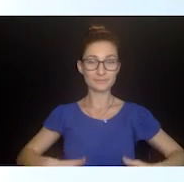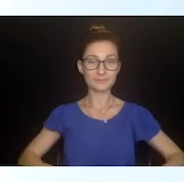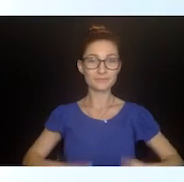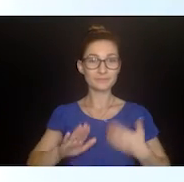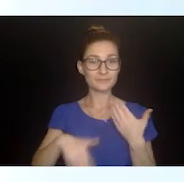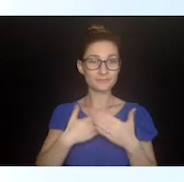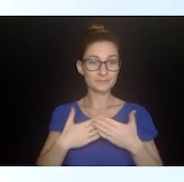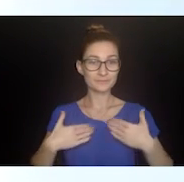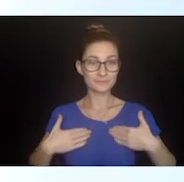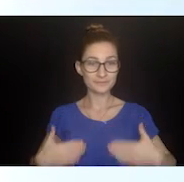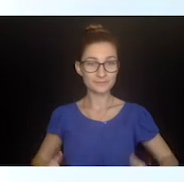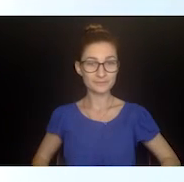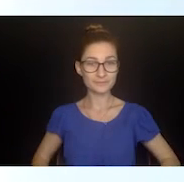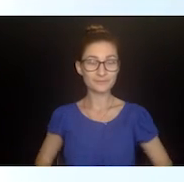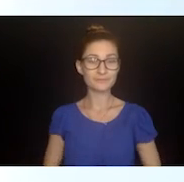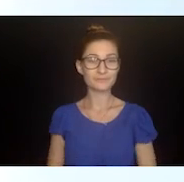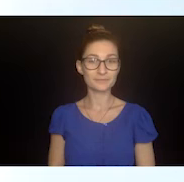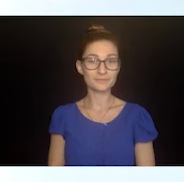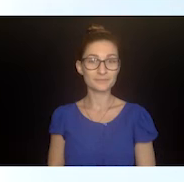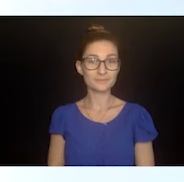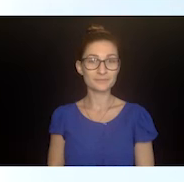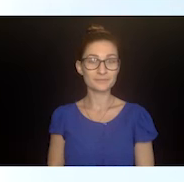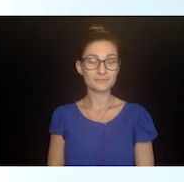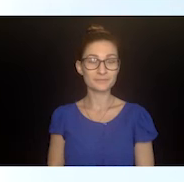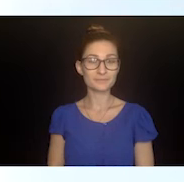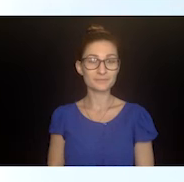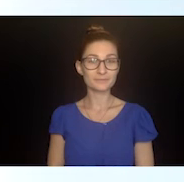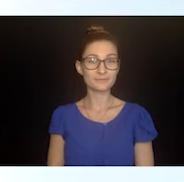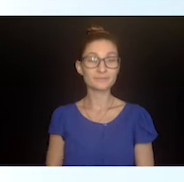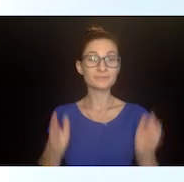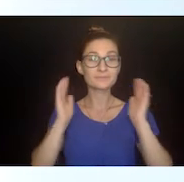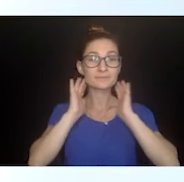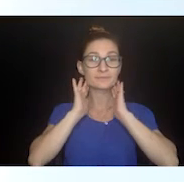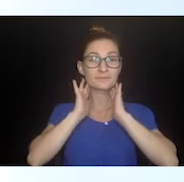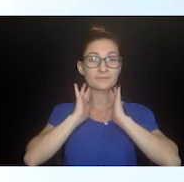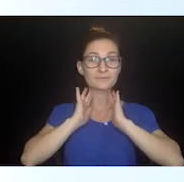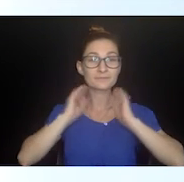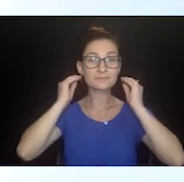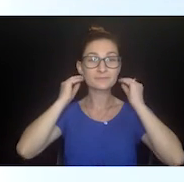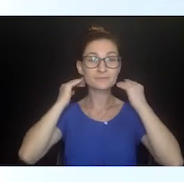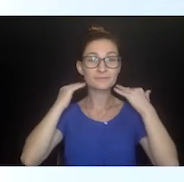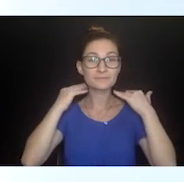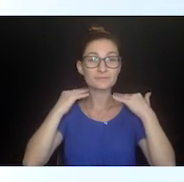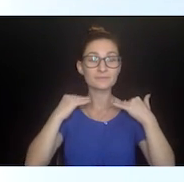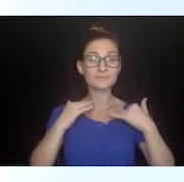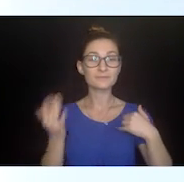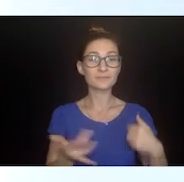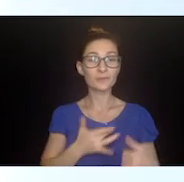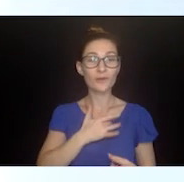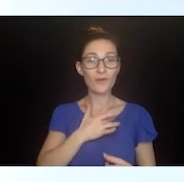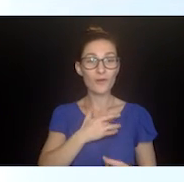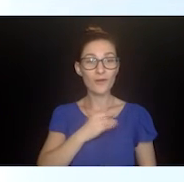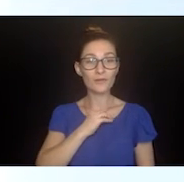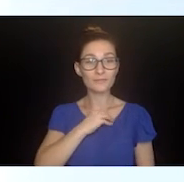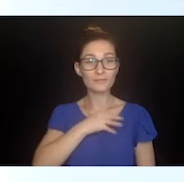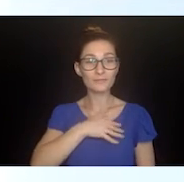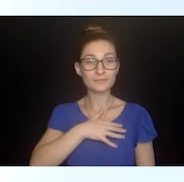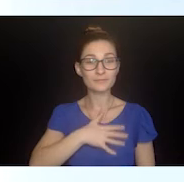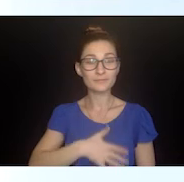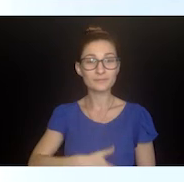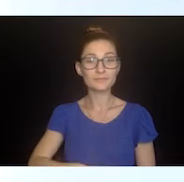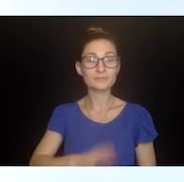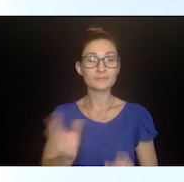down through your throat and your heart, It's just connecting with that earth